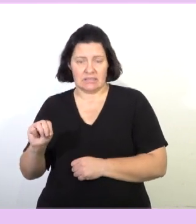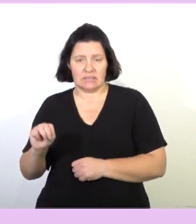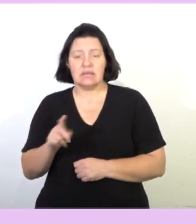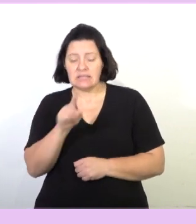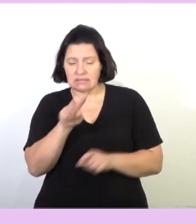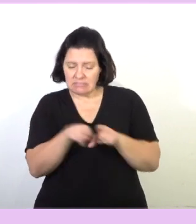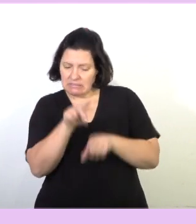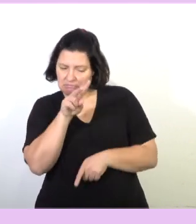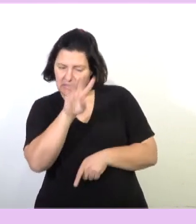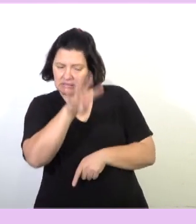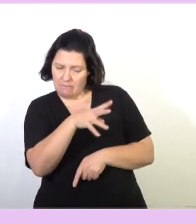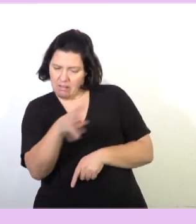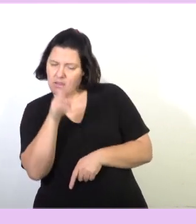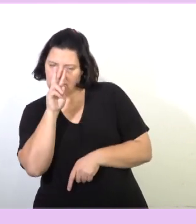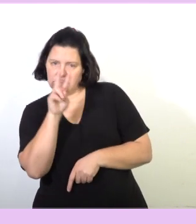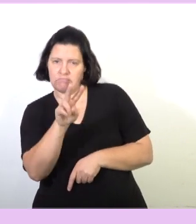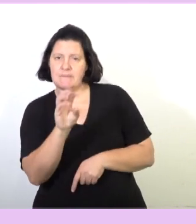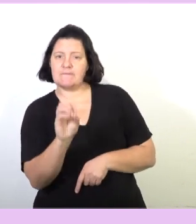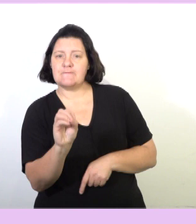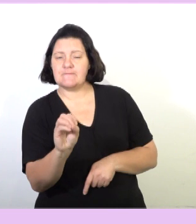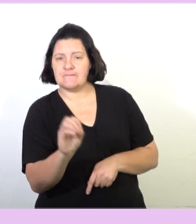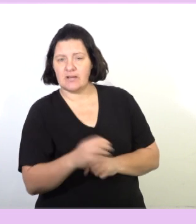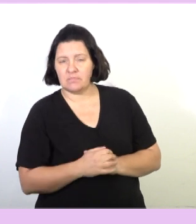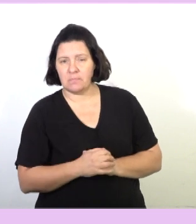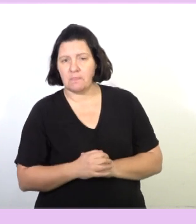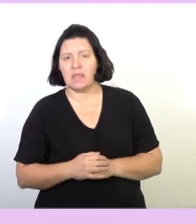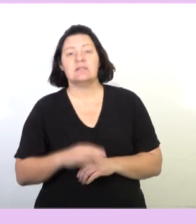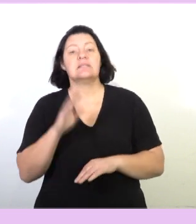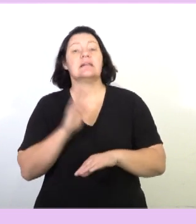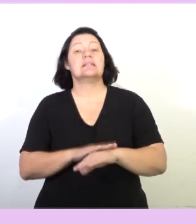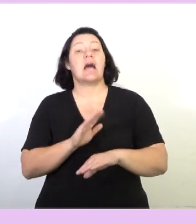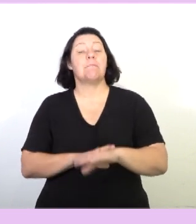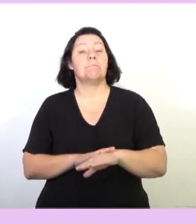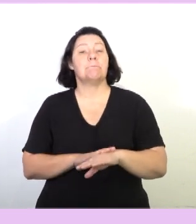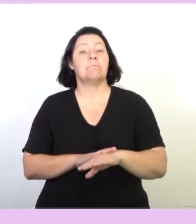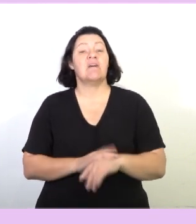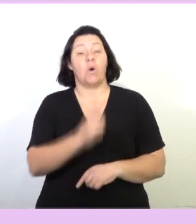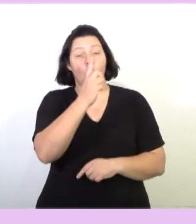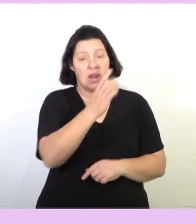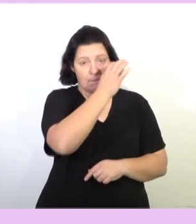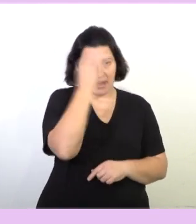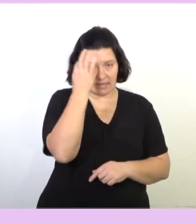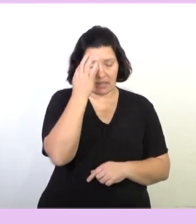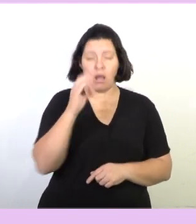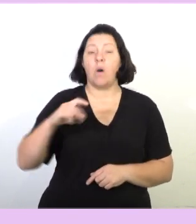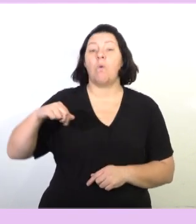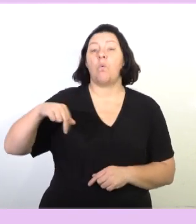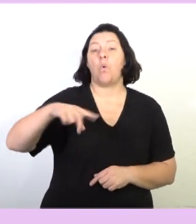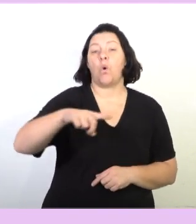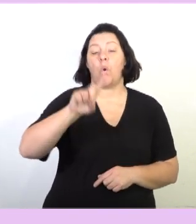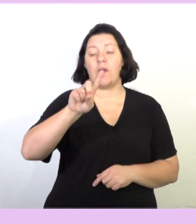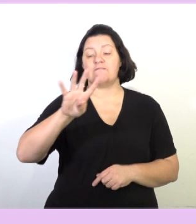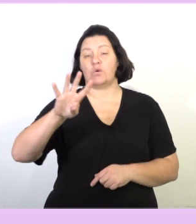Even from the table, you can have that. You can look at that. They say time taken. If it's 1 minute, he shall have